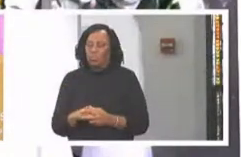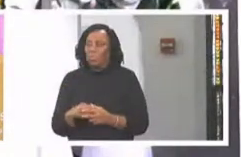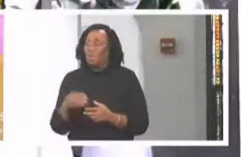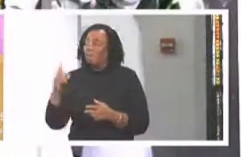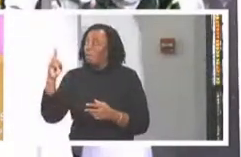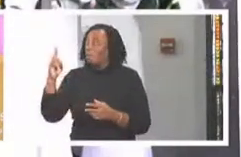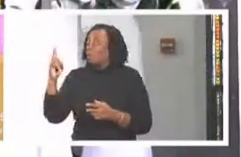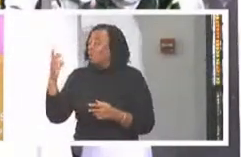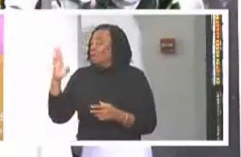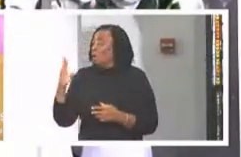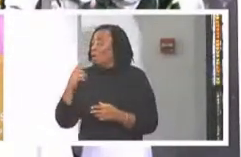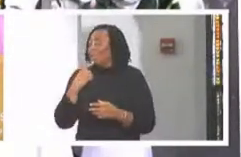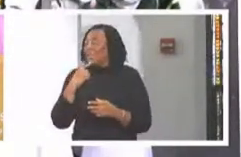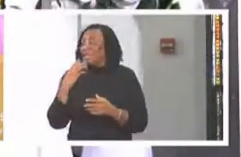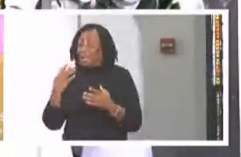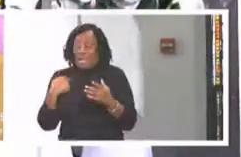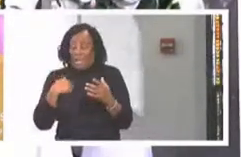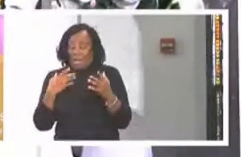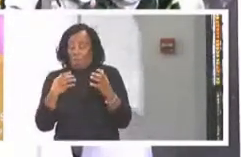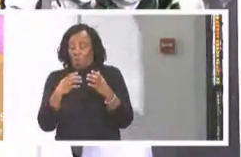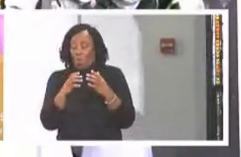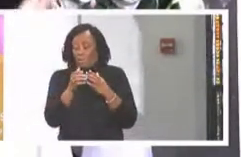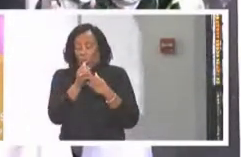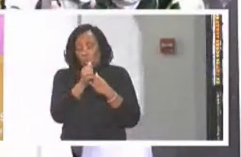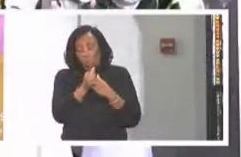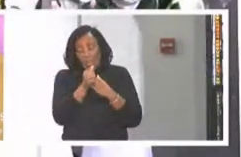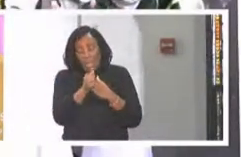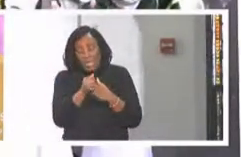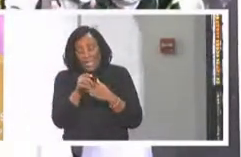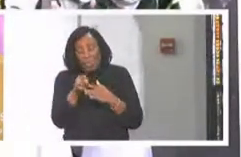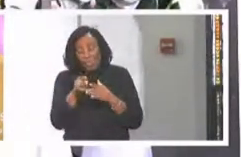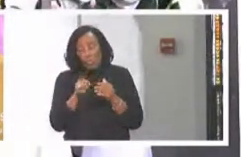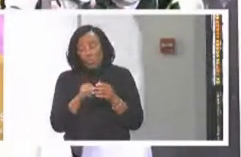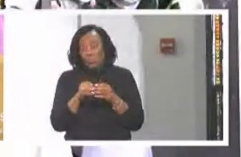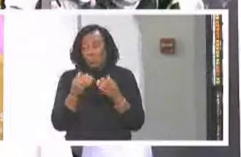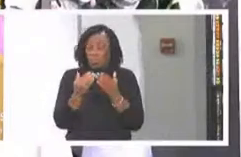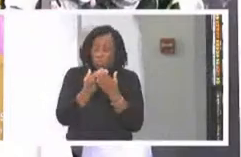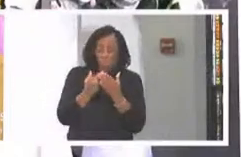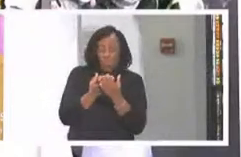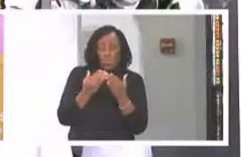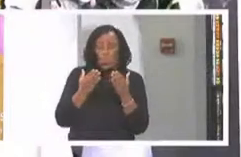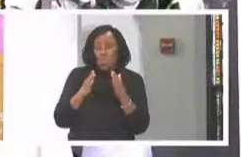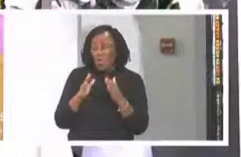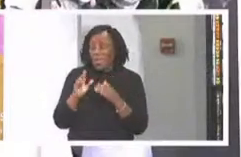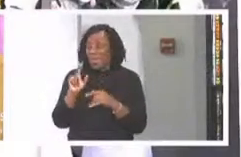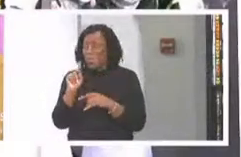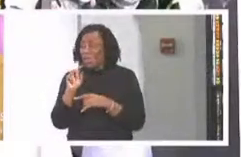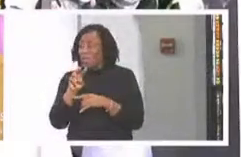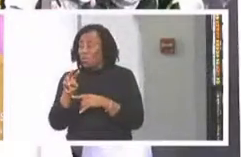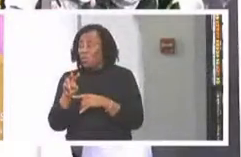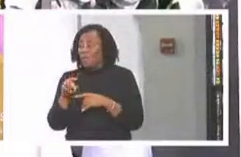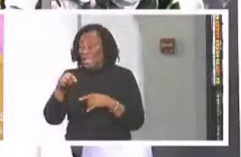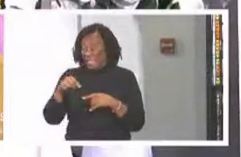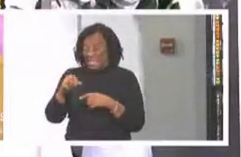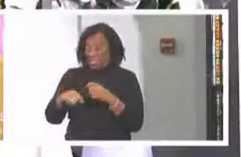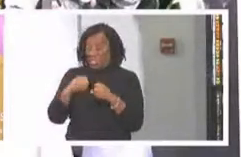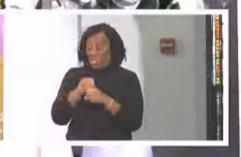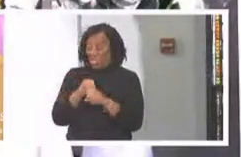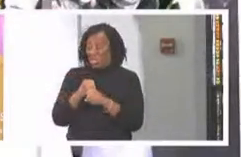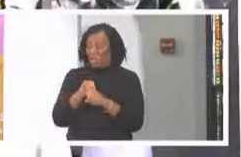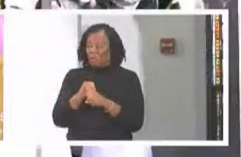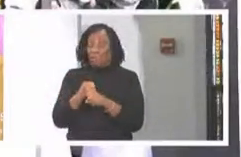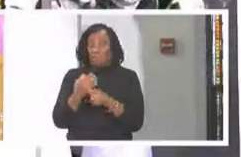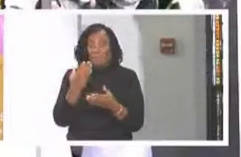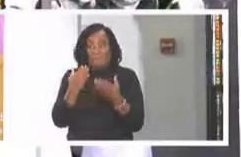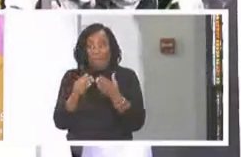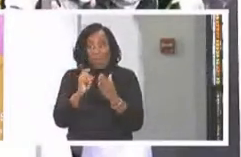God says, look, I want to lead you and guide you. I want to bring you along. 2023, this can be your year. This could be the year that you write your book